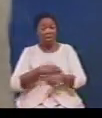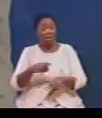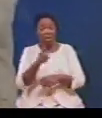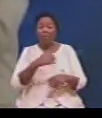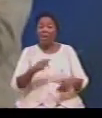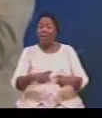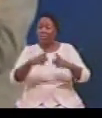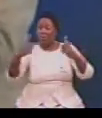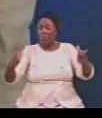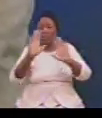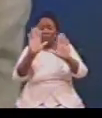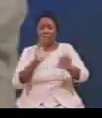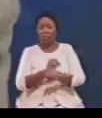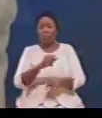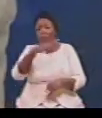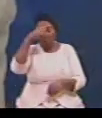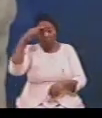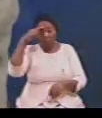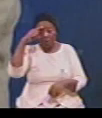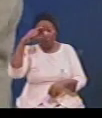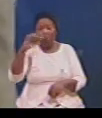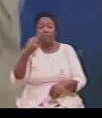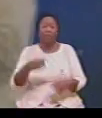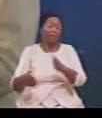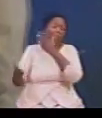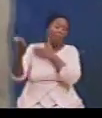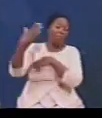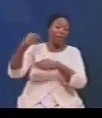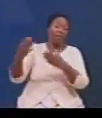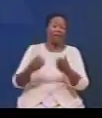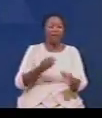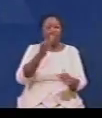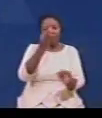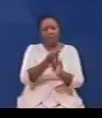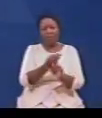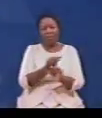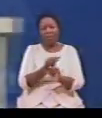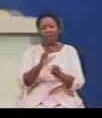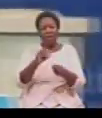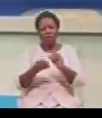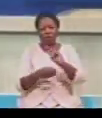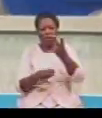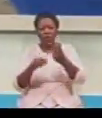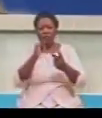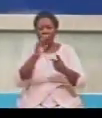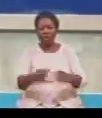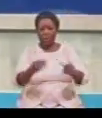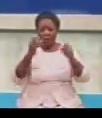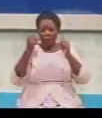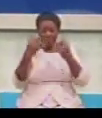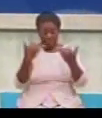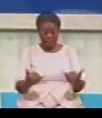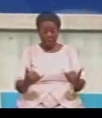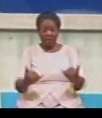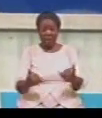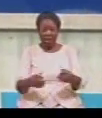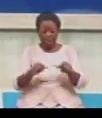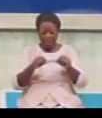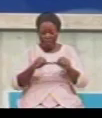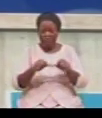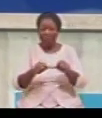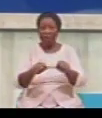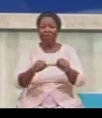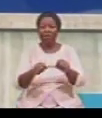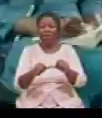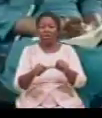great miracles because of the past faith. Number two is the present frequency